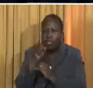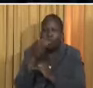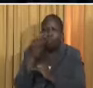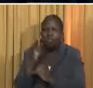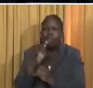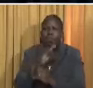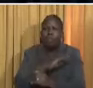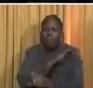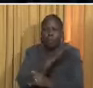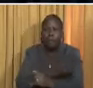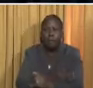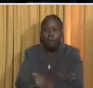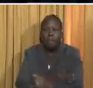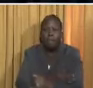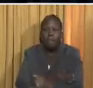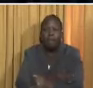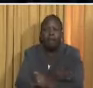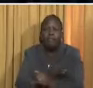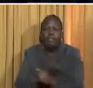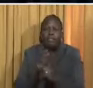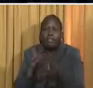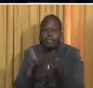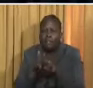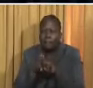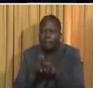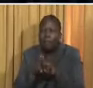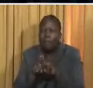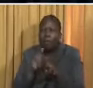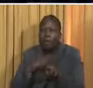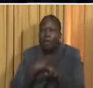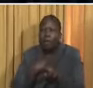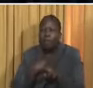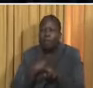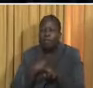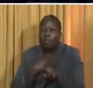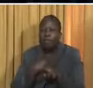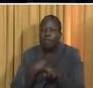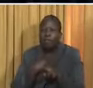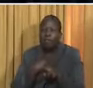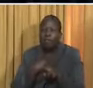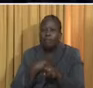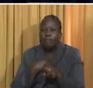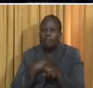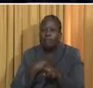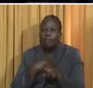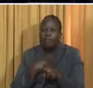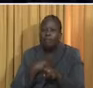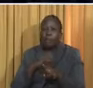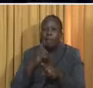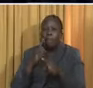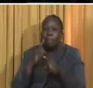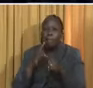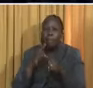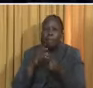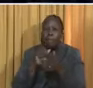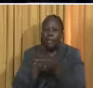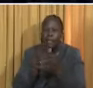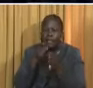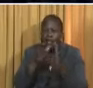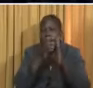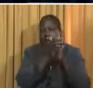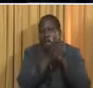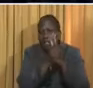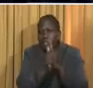of Parliament, notwithstanding, the Supreme Court in Kesavananda held that although the article